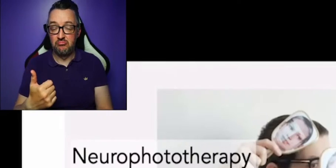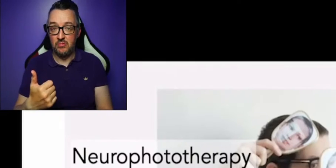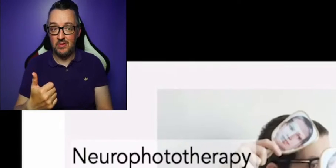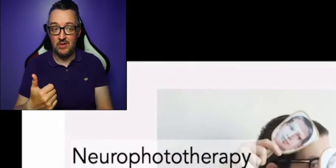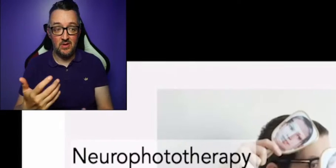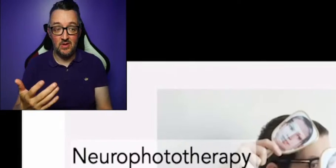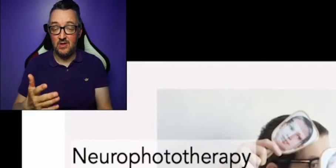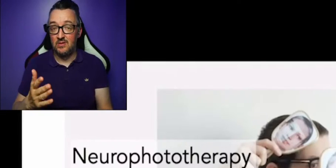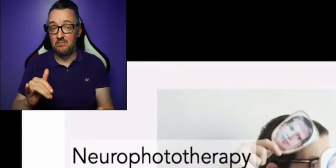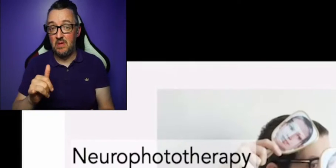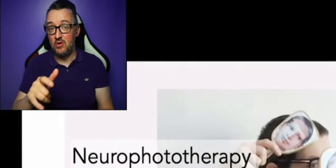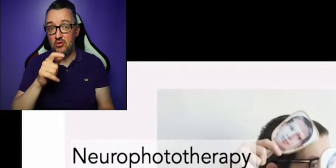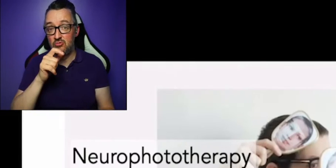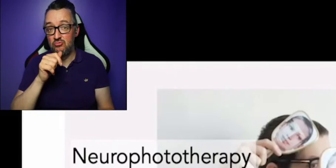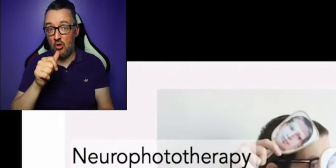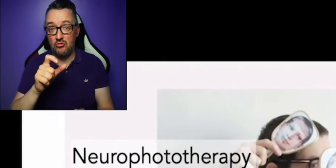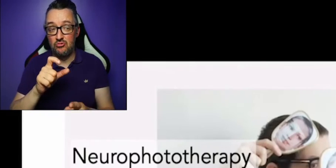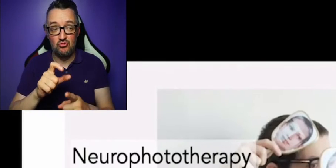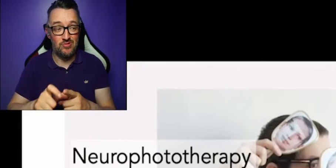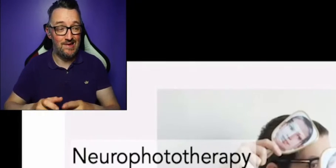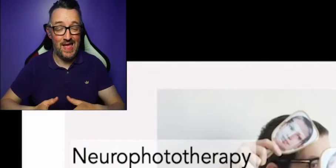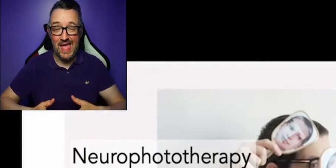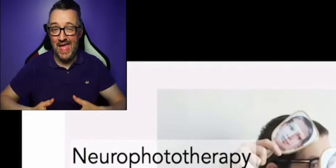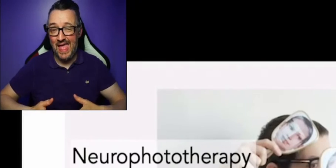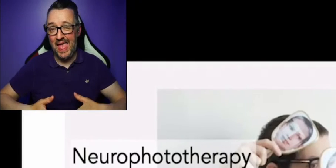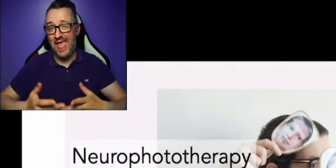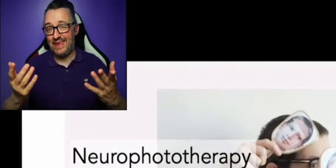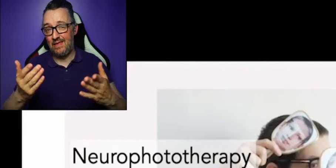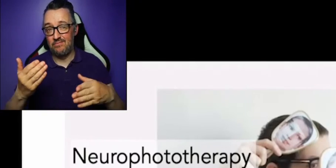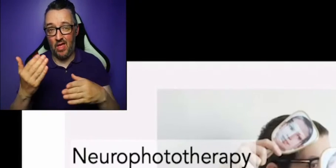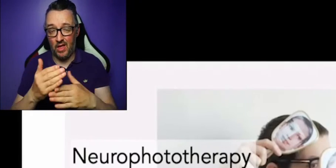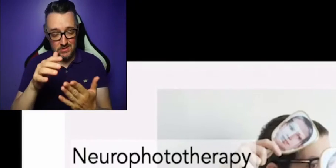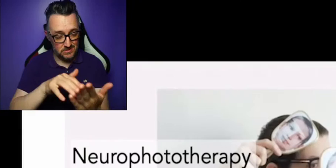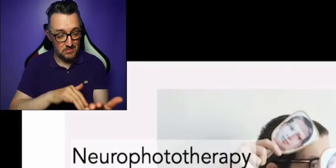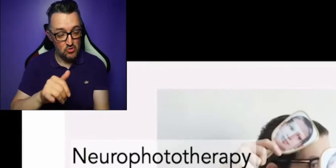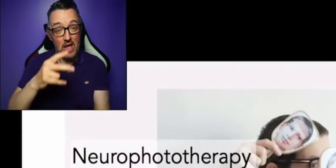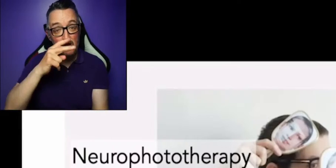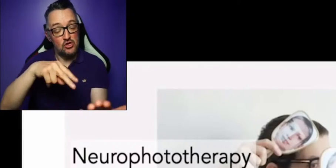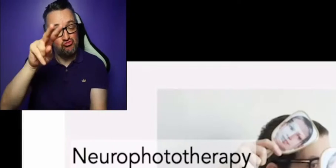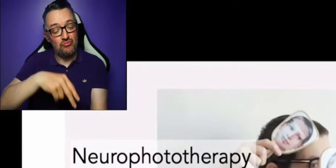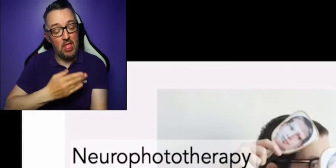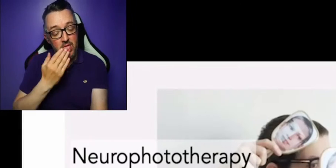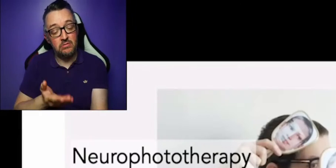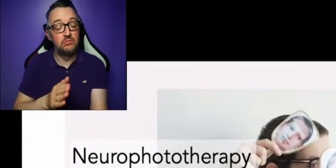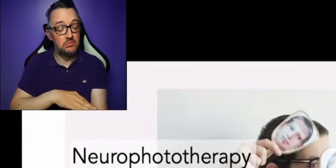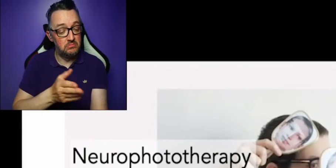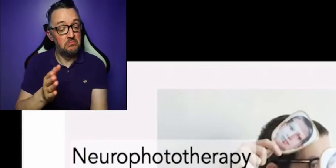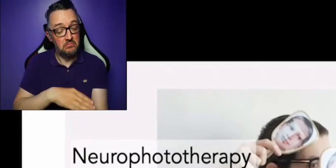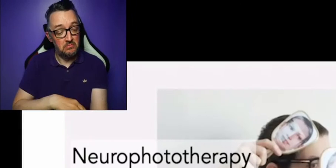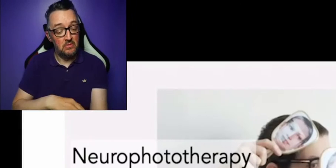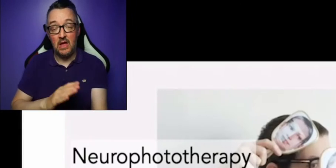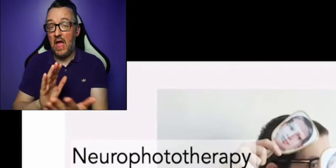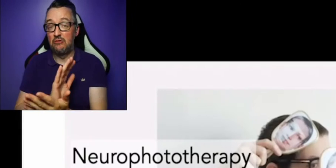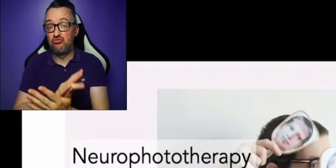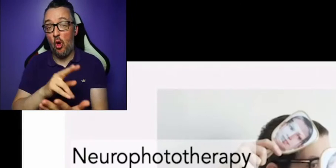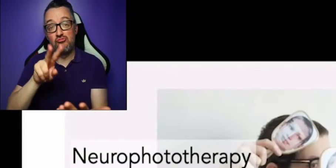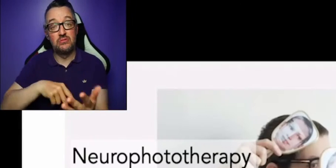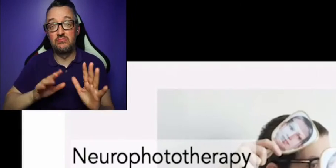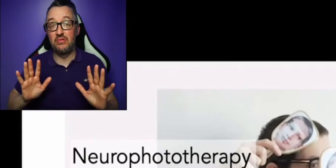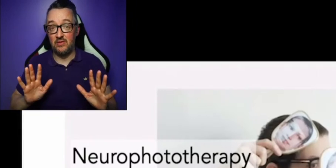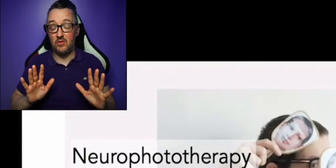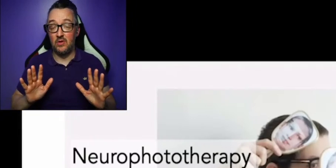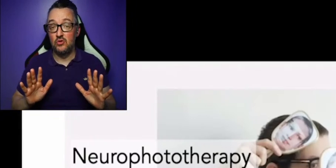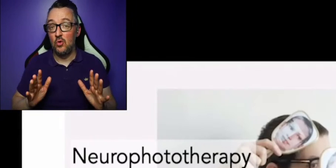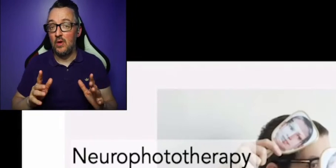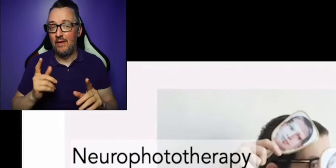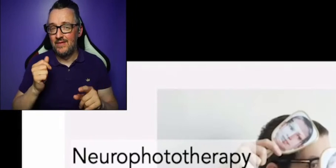might not even have to do any of it, but I think it's something that could be read and just enjoyed as well. So mm-hmm.